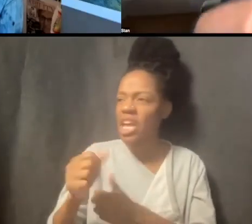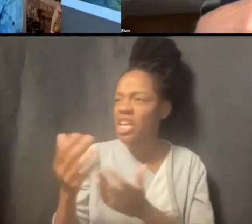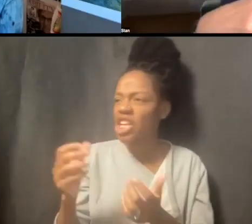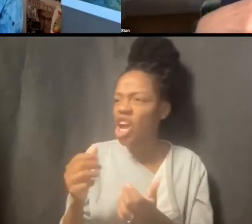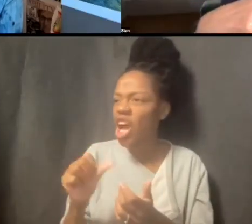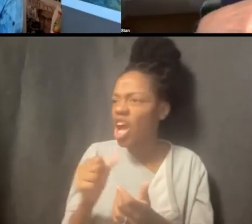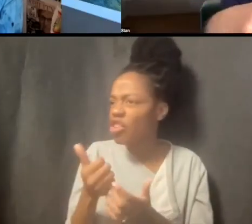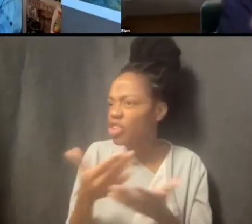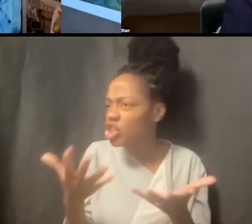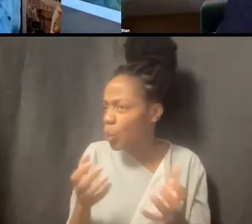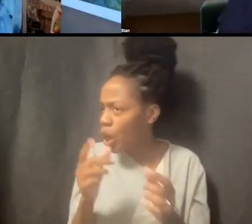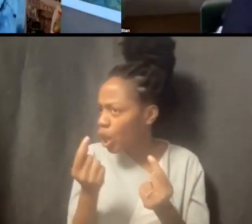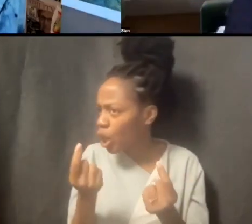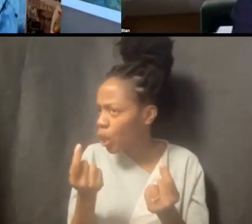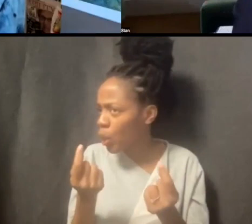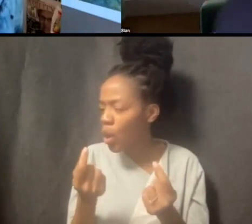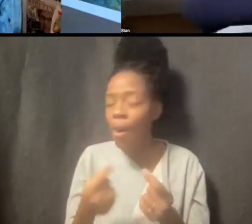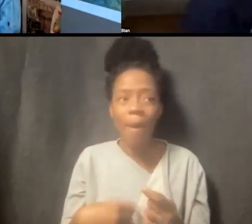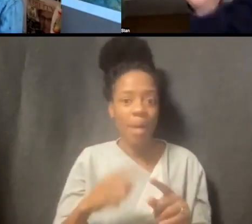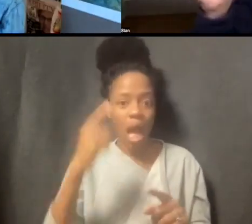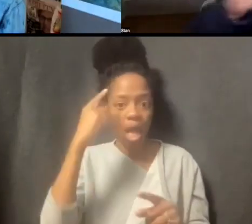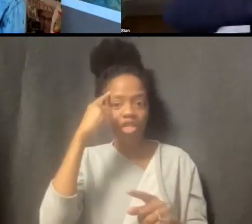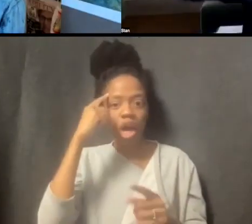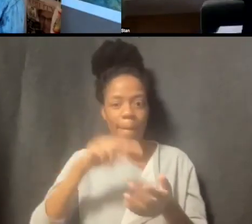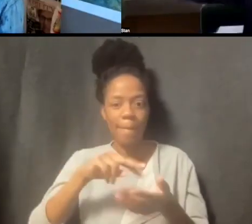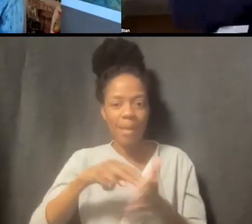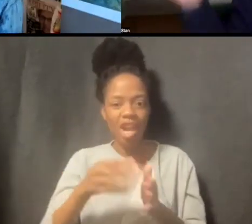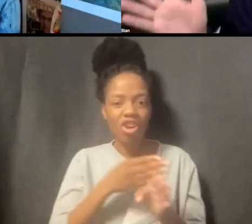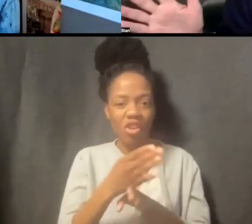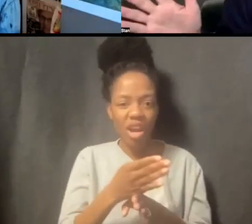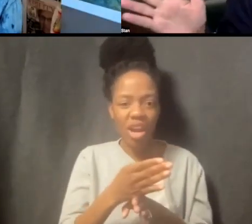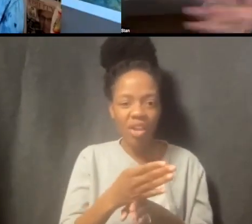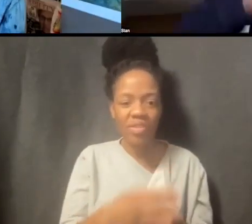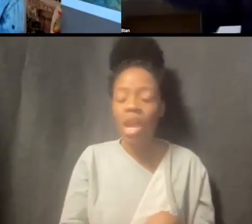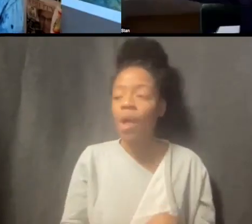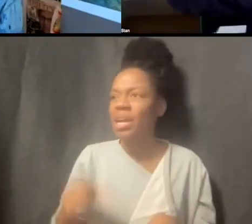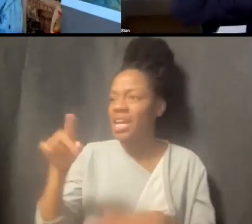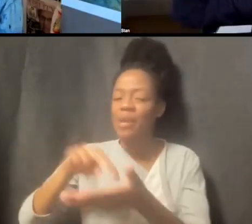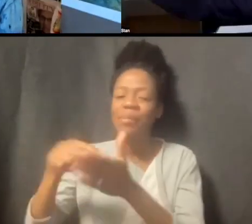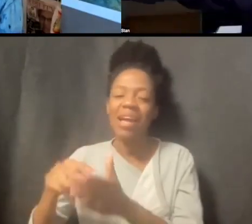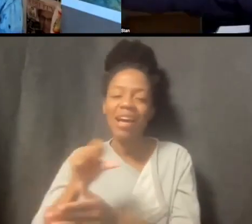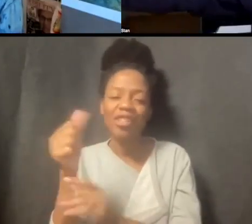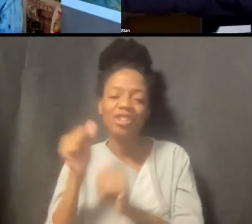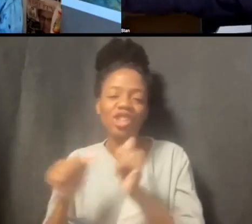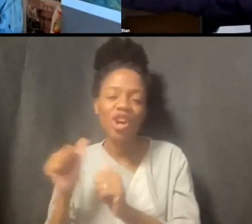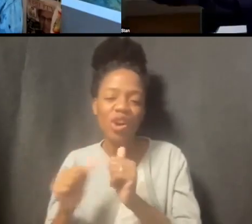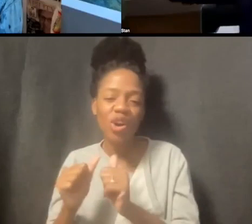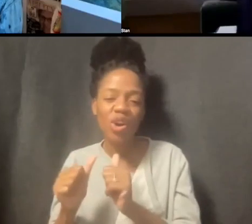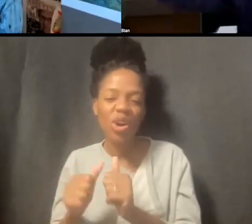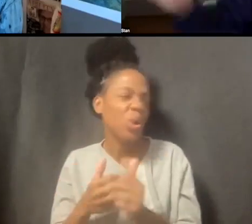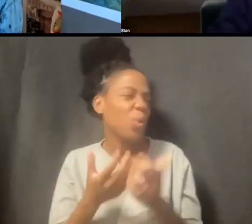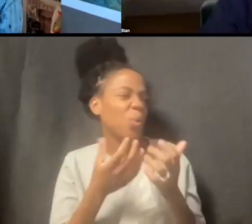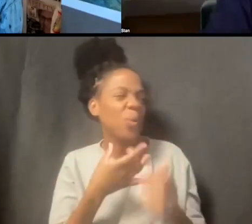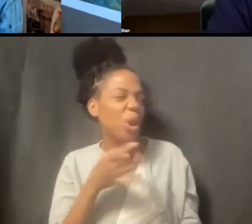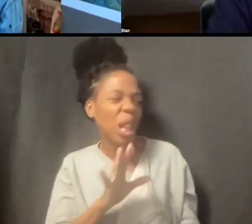as a career. He just meant, is there another show idea? We don't want to do the show you pitched. Is there